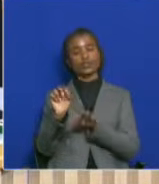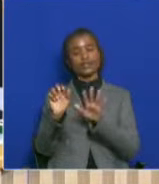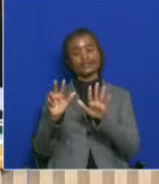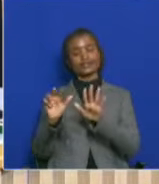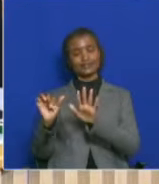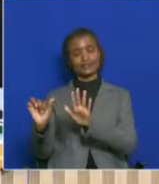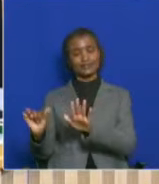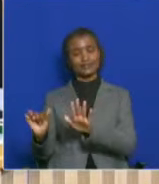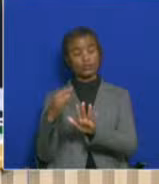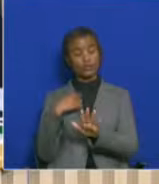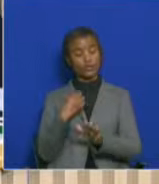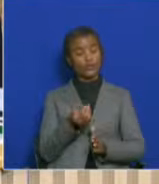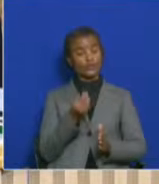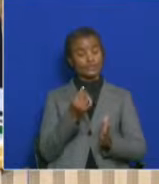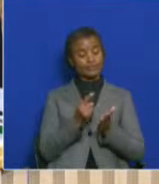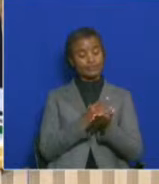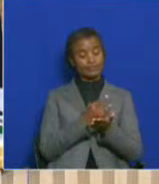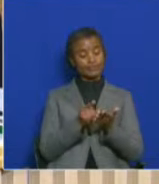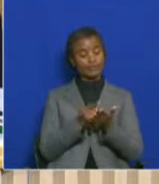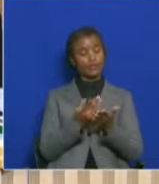page 6343.